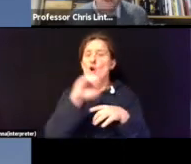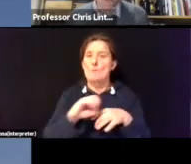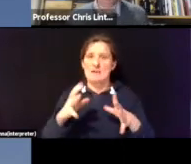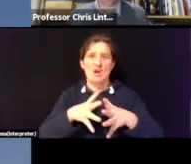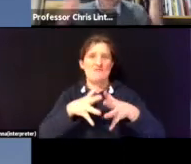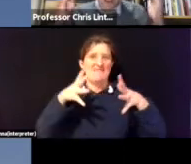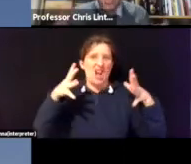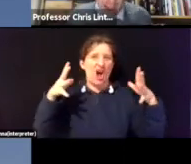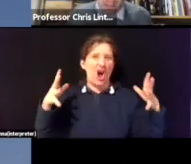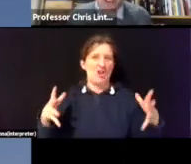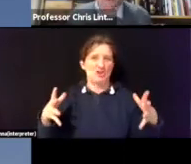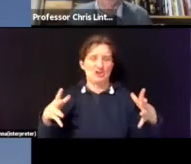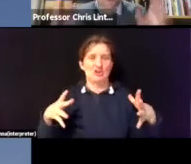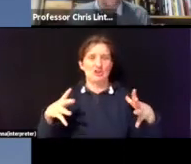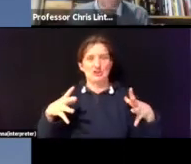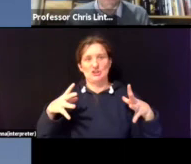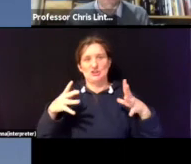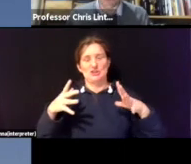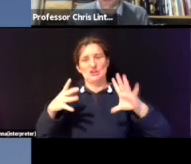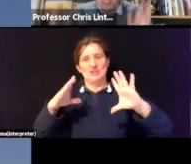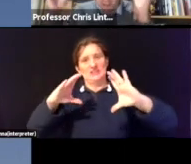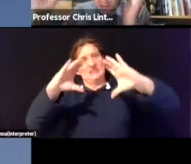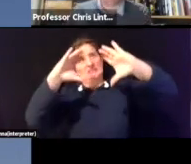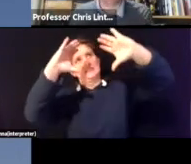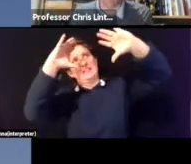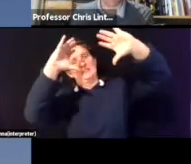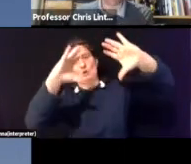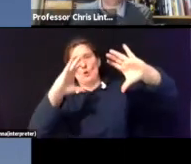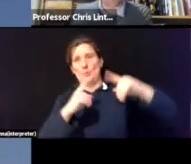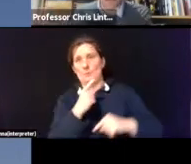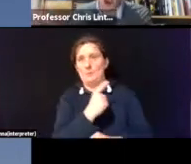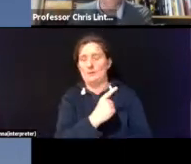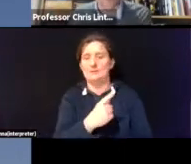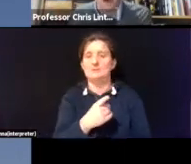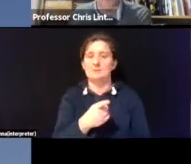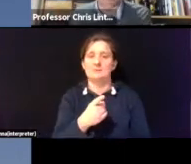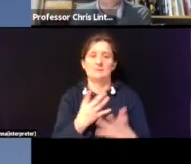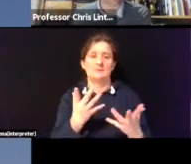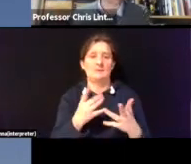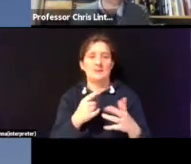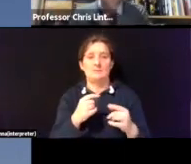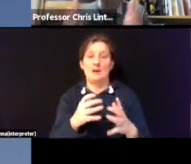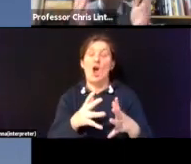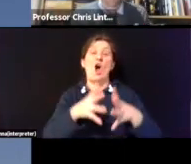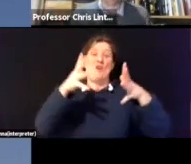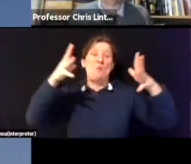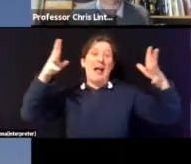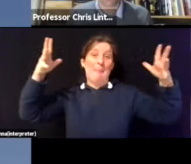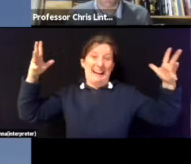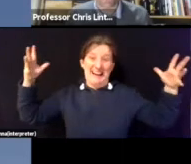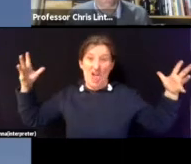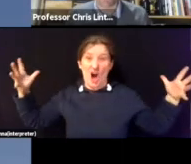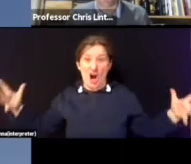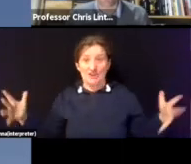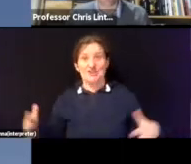Very Large Telescope. We're now building the Extremely Large Telescope. The next one will be the Overwhelmingly Large Telescope. But the